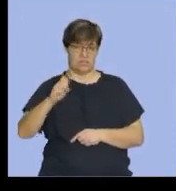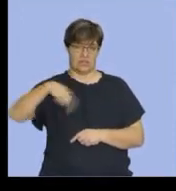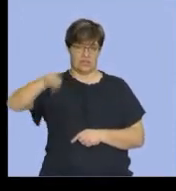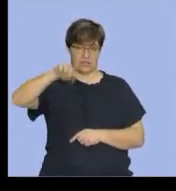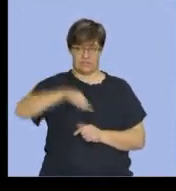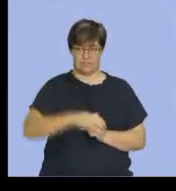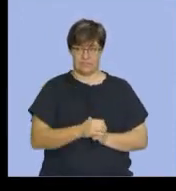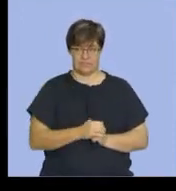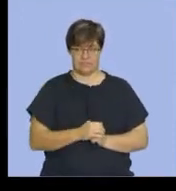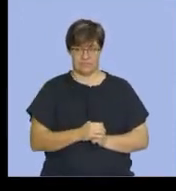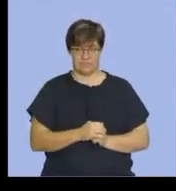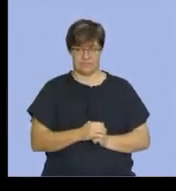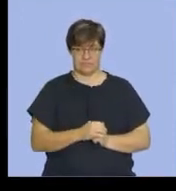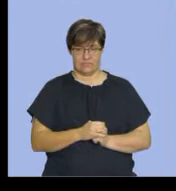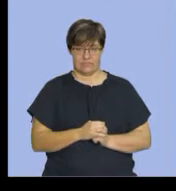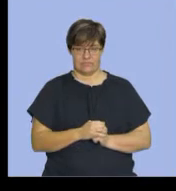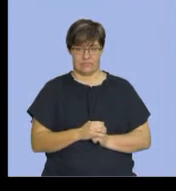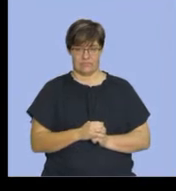theta, okay?